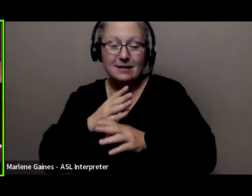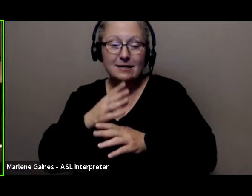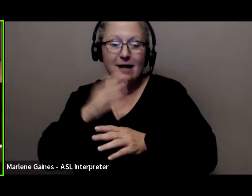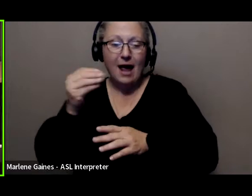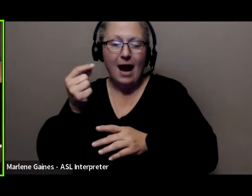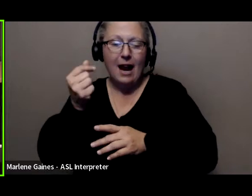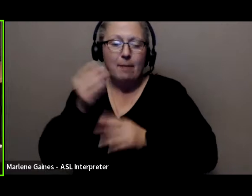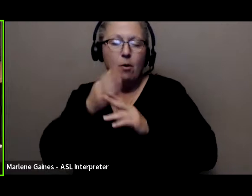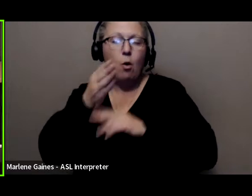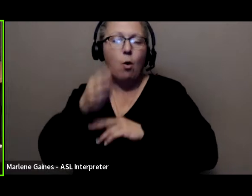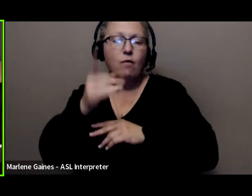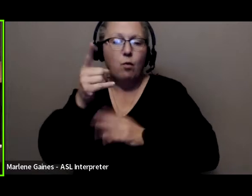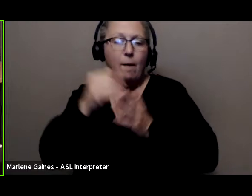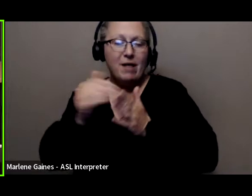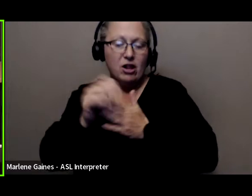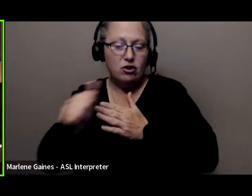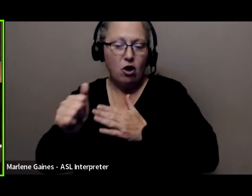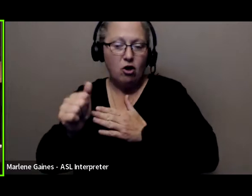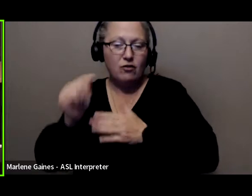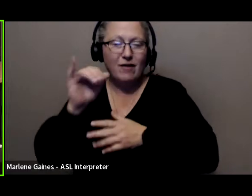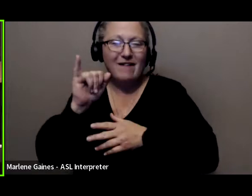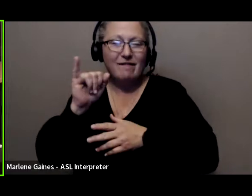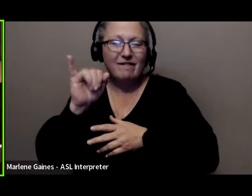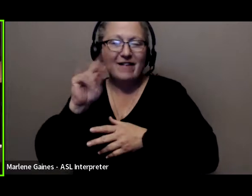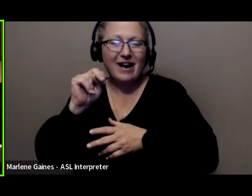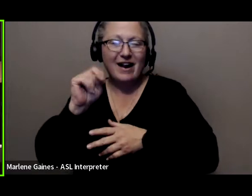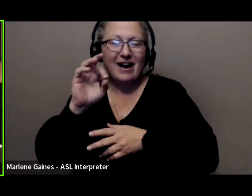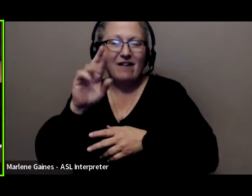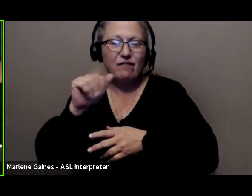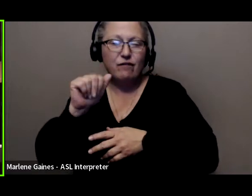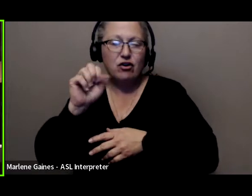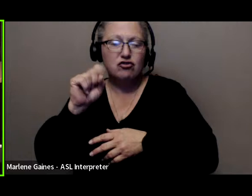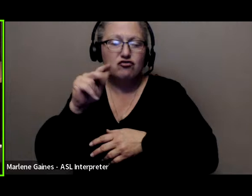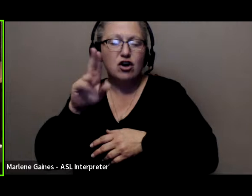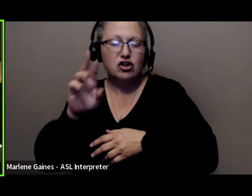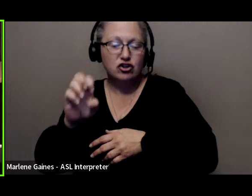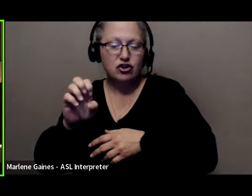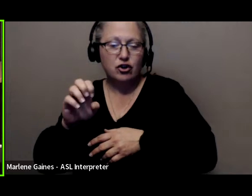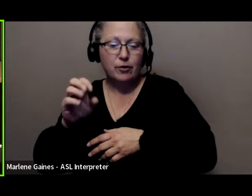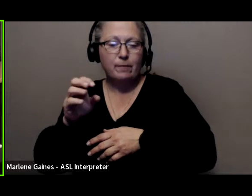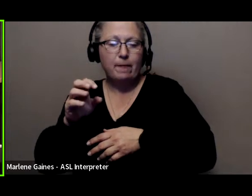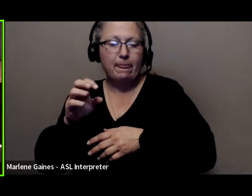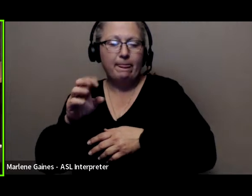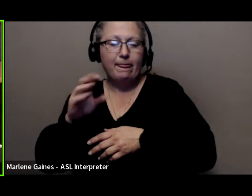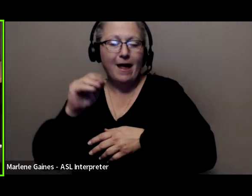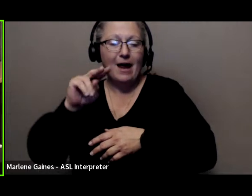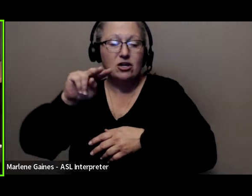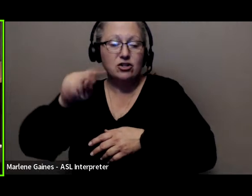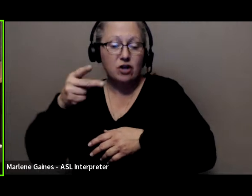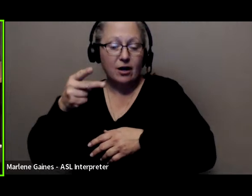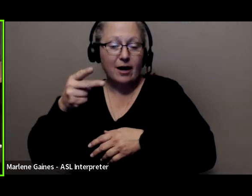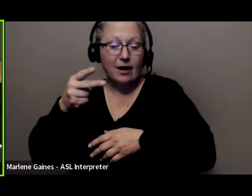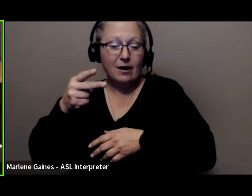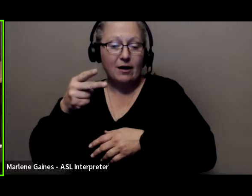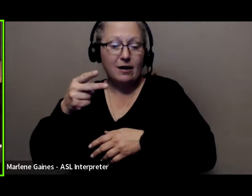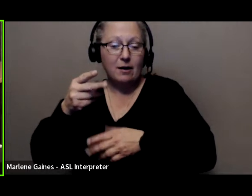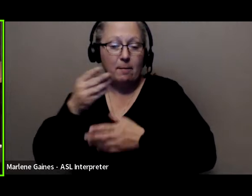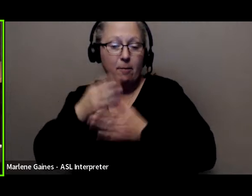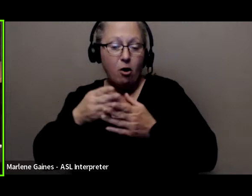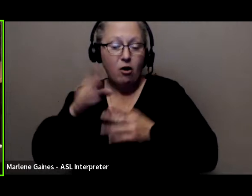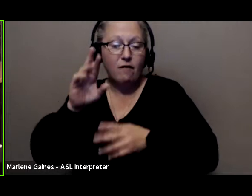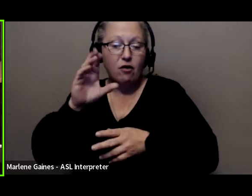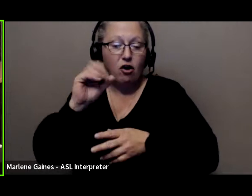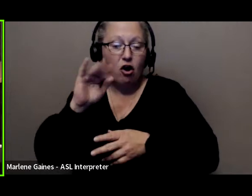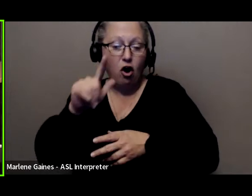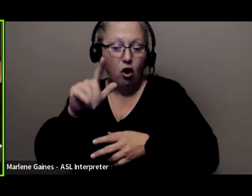over $1 million of infrastructure. And the second round of Carl Moyer, which